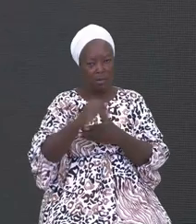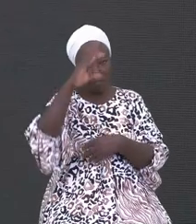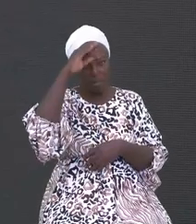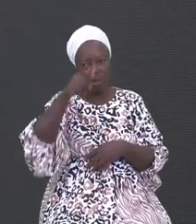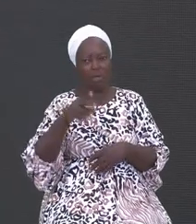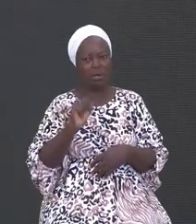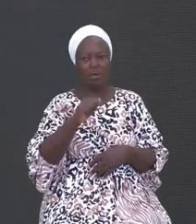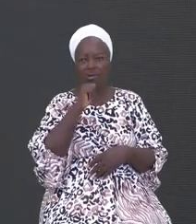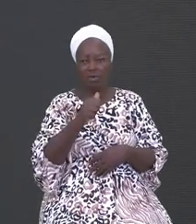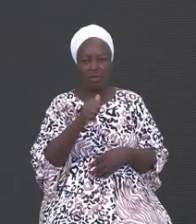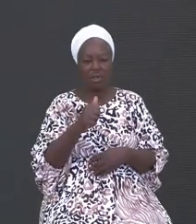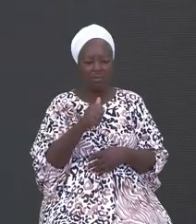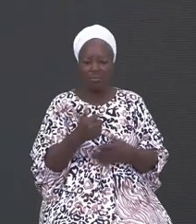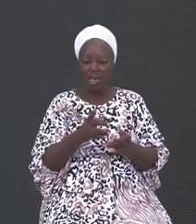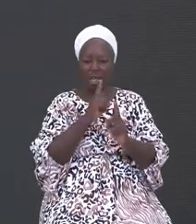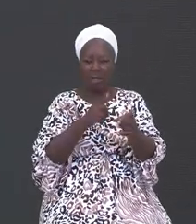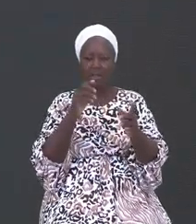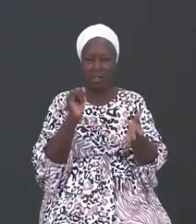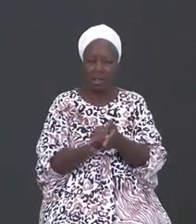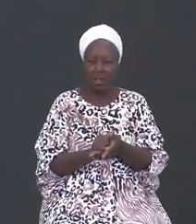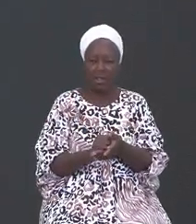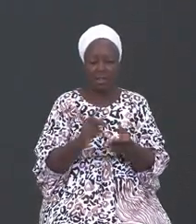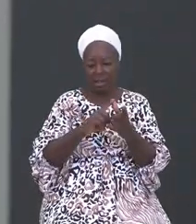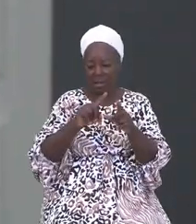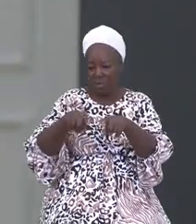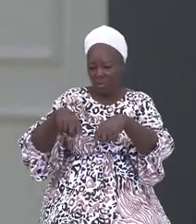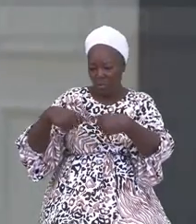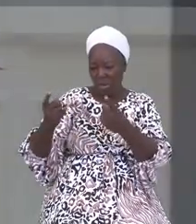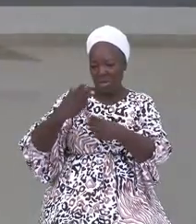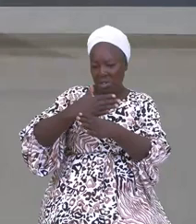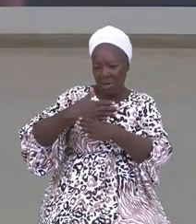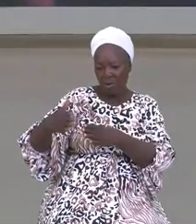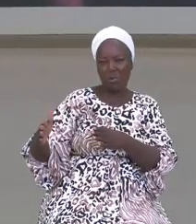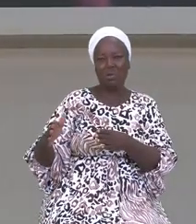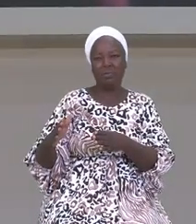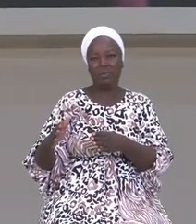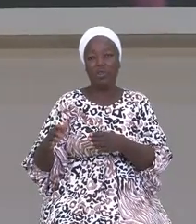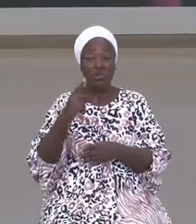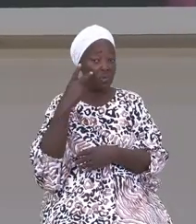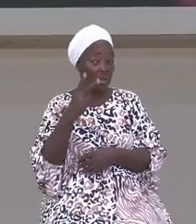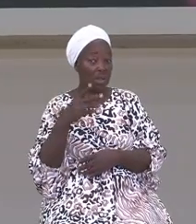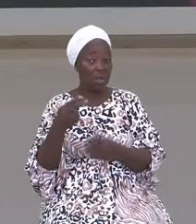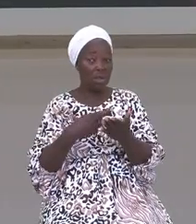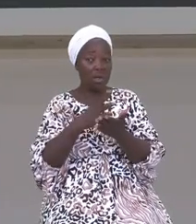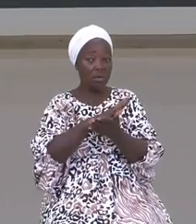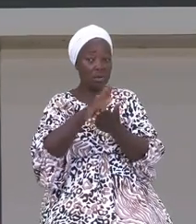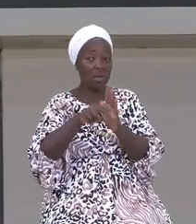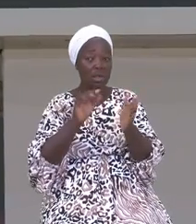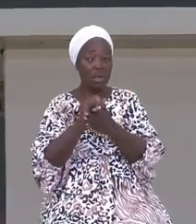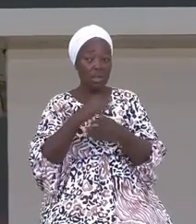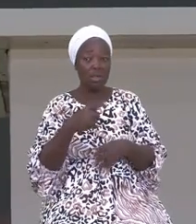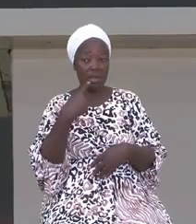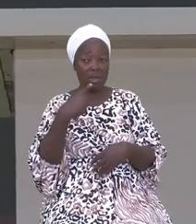not even answer that, and he went away. You see, the righteousness that he